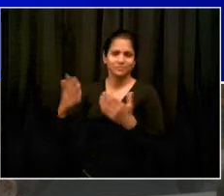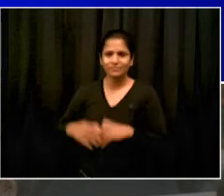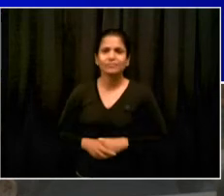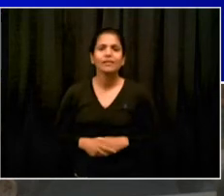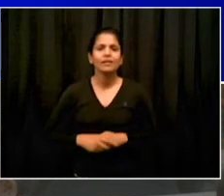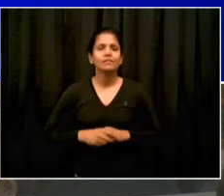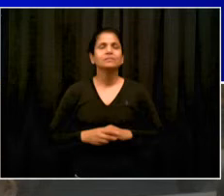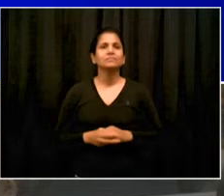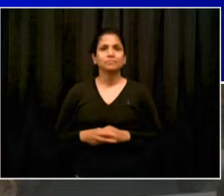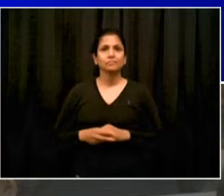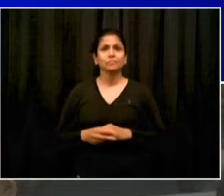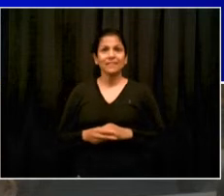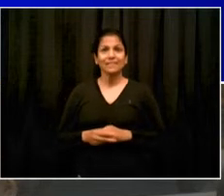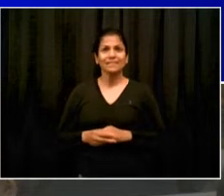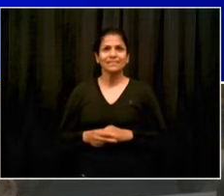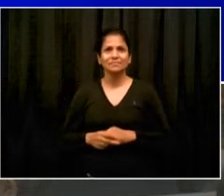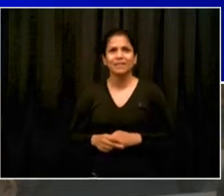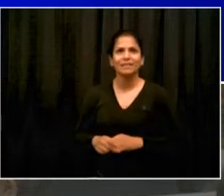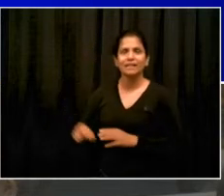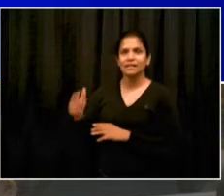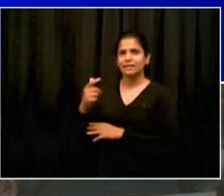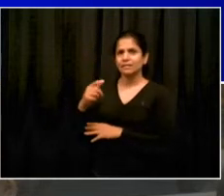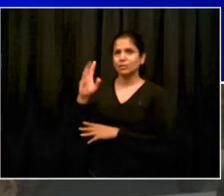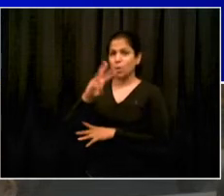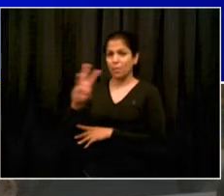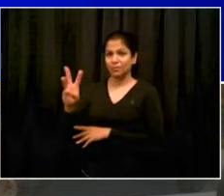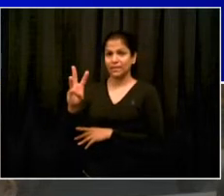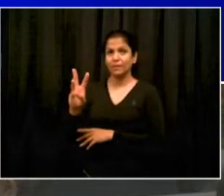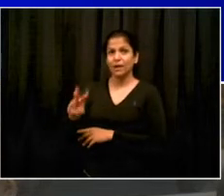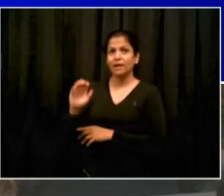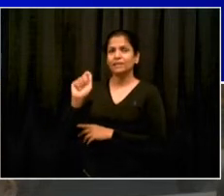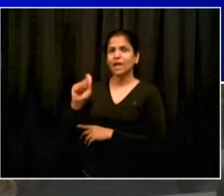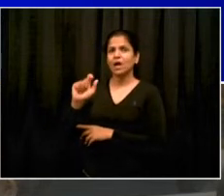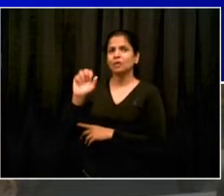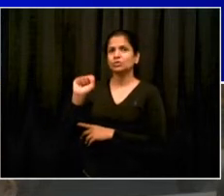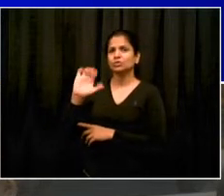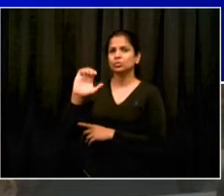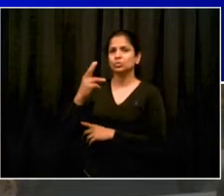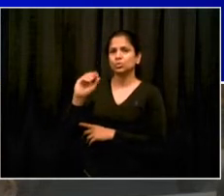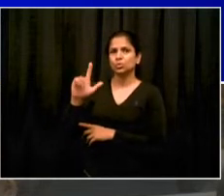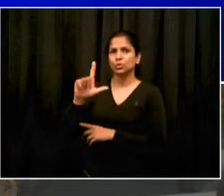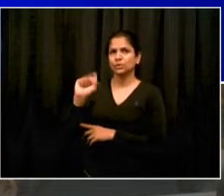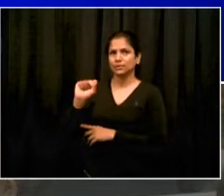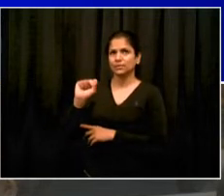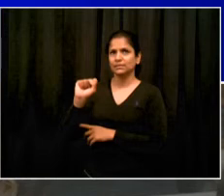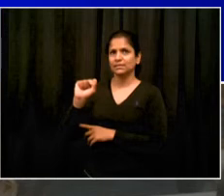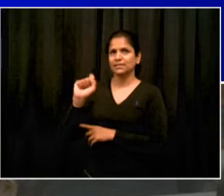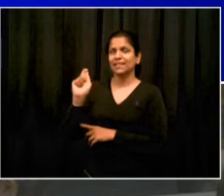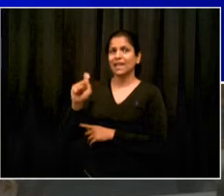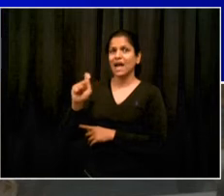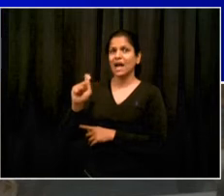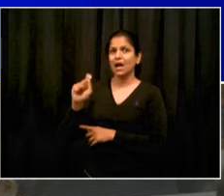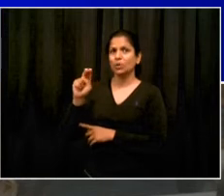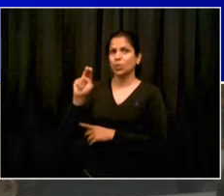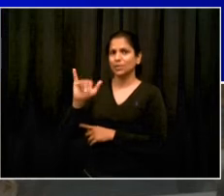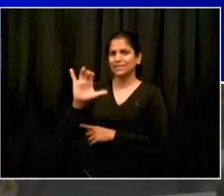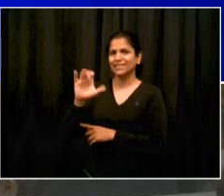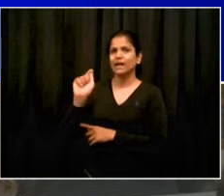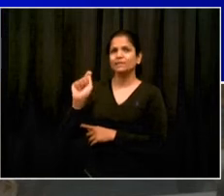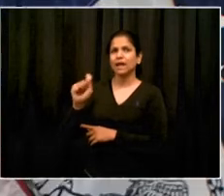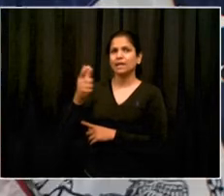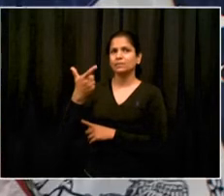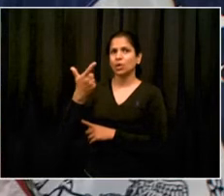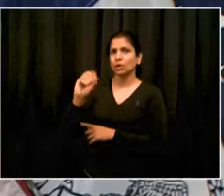doing regular testing for the coronavirus in all of our schools. And we'll be doing a monthly medical